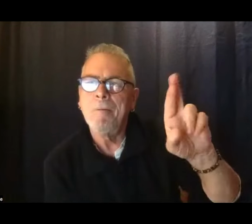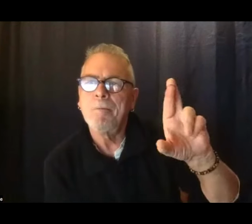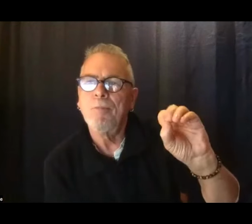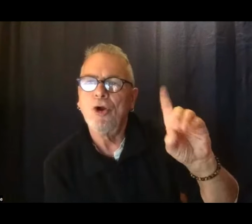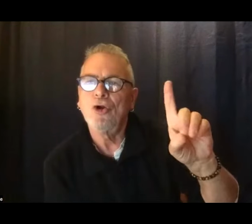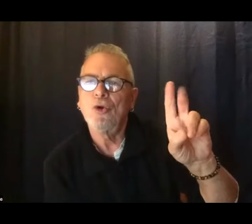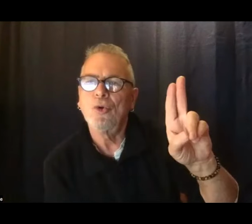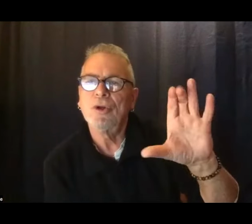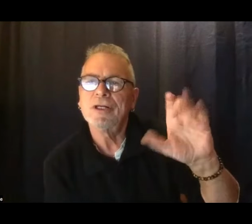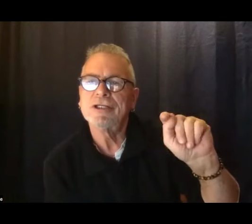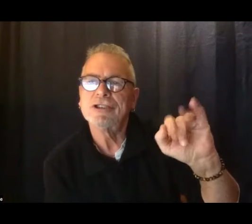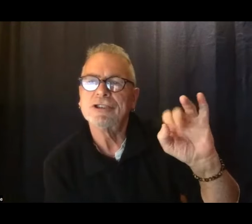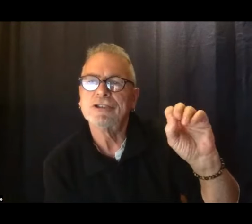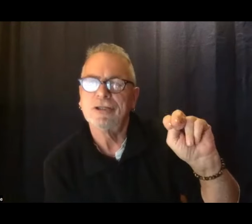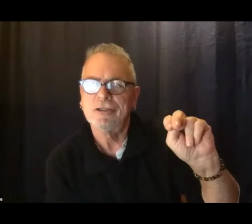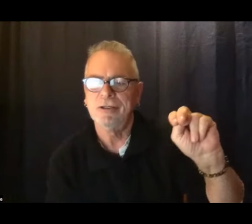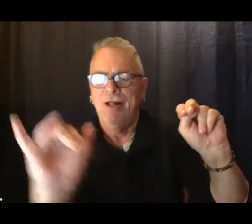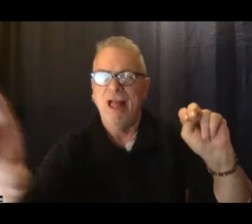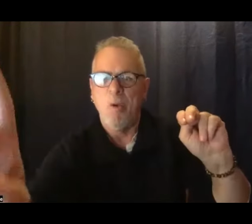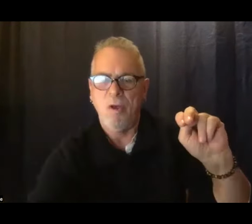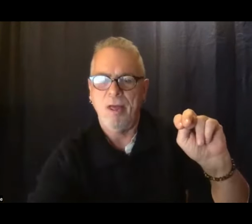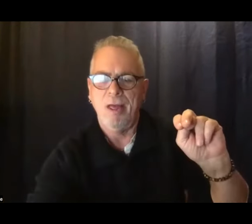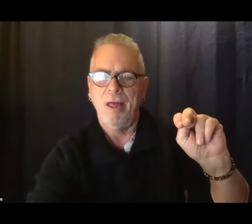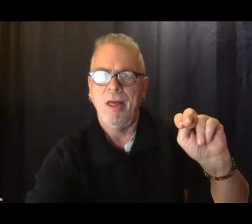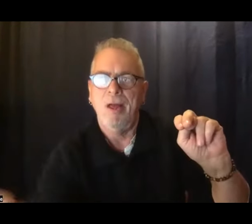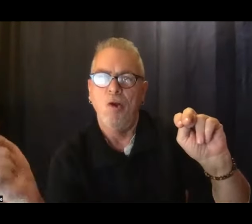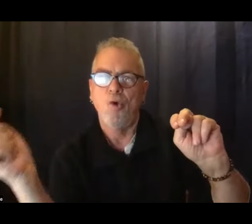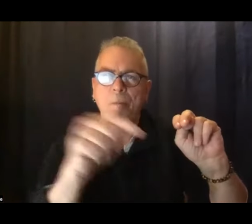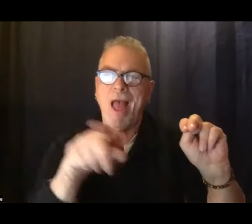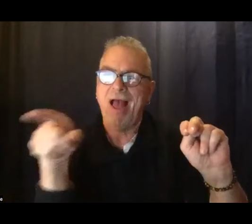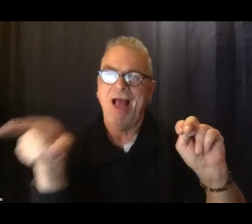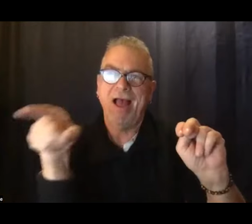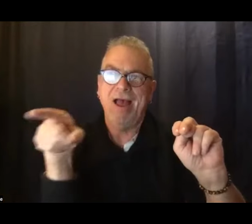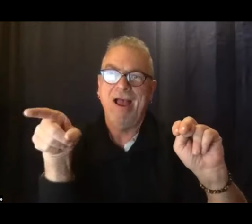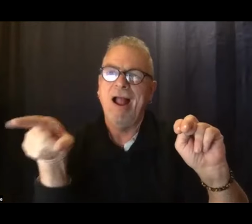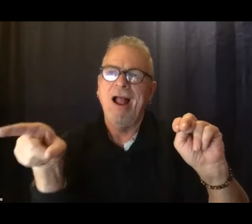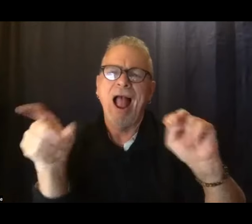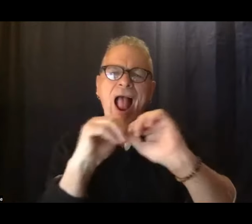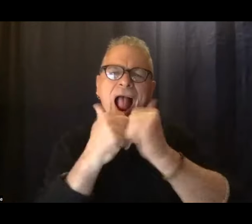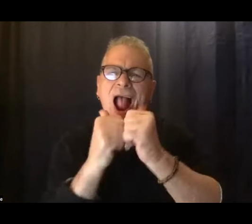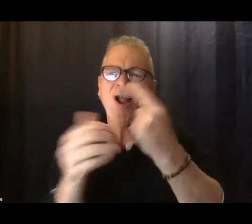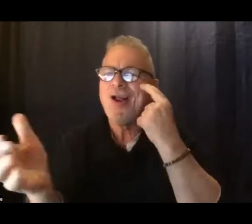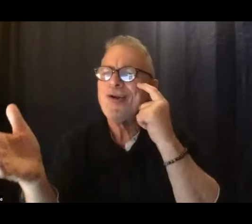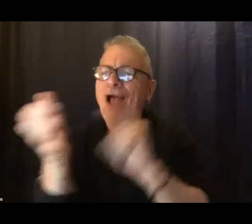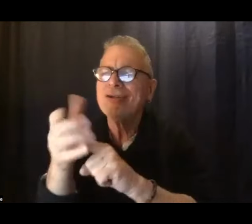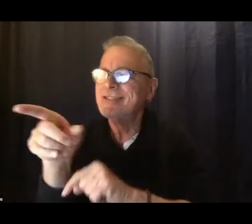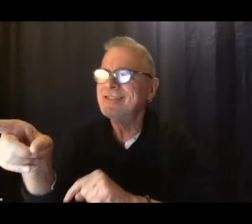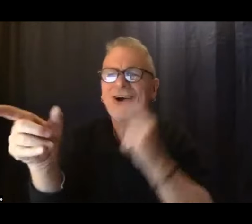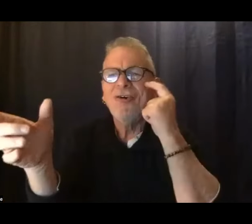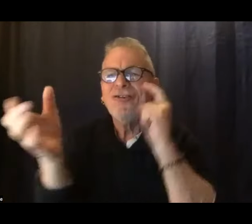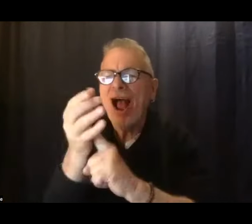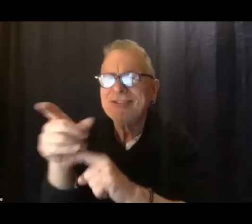out. And then I started looking at sign production. This one here,